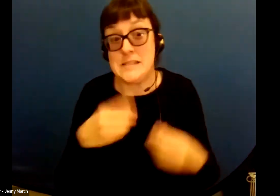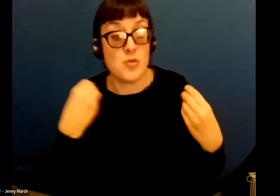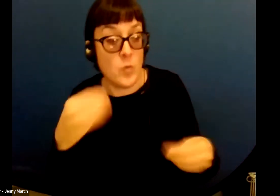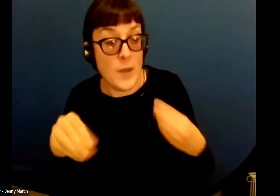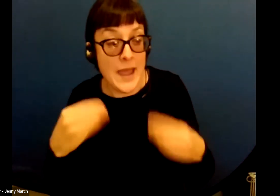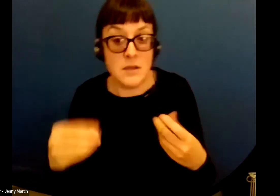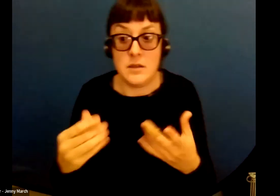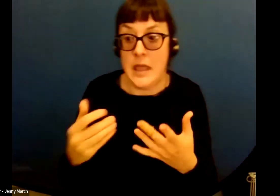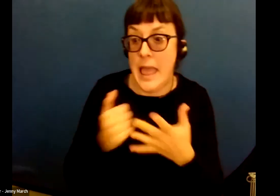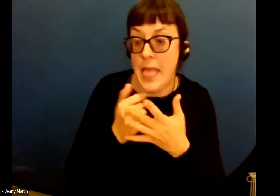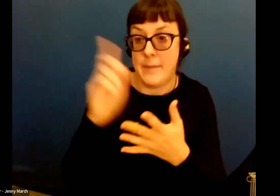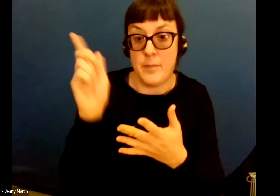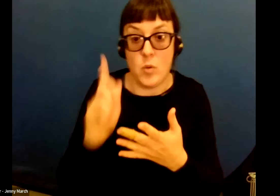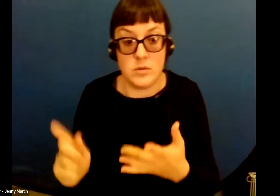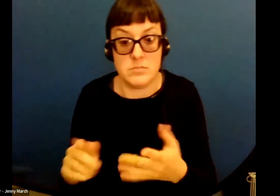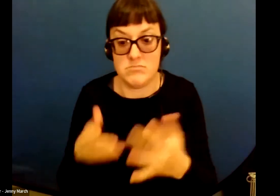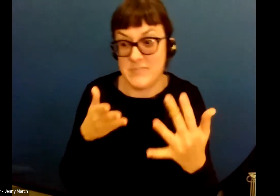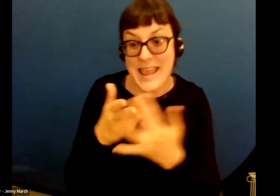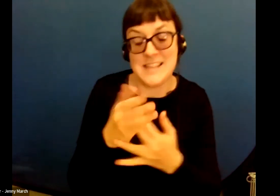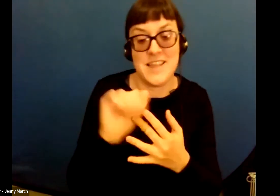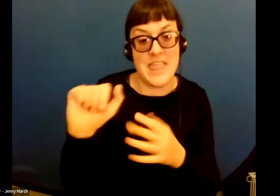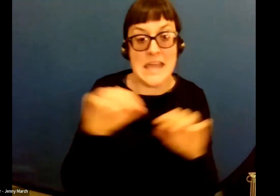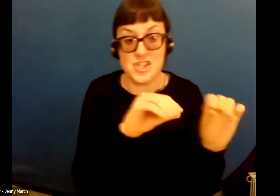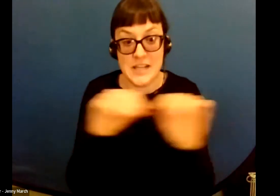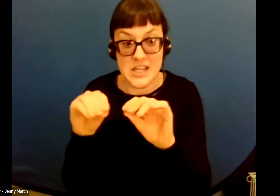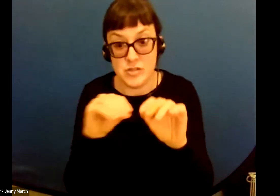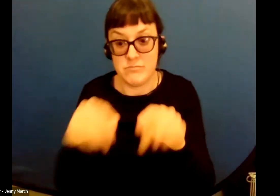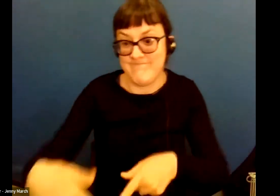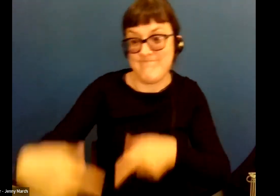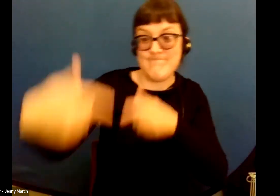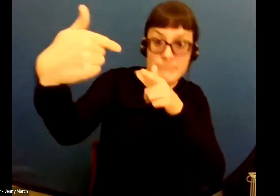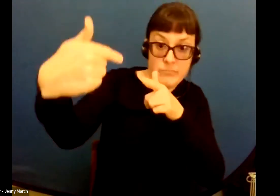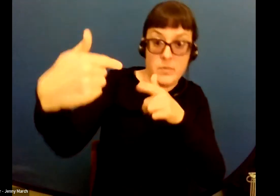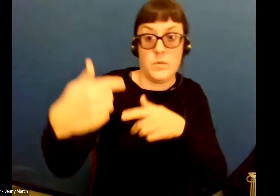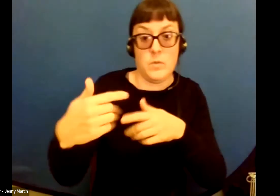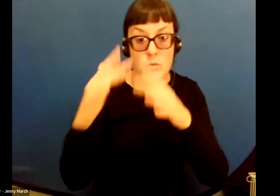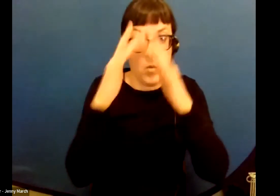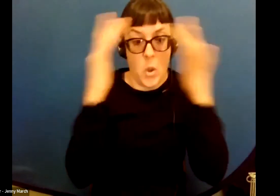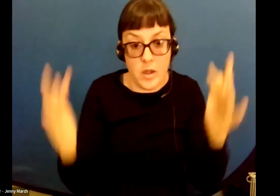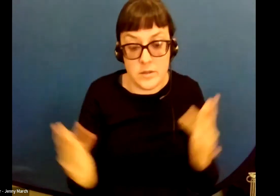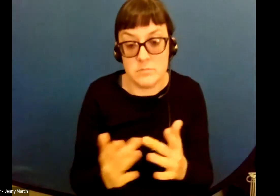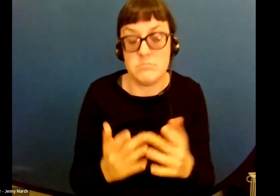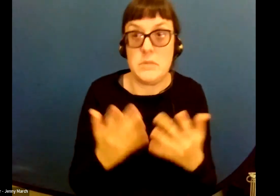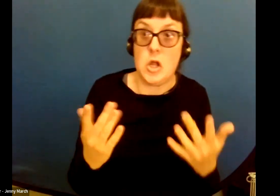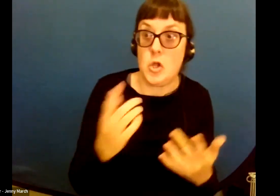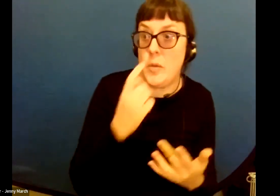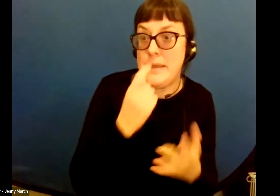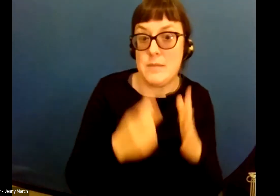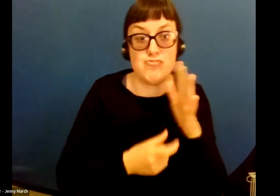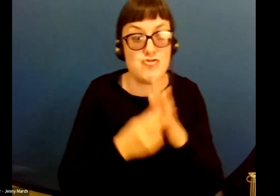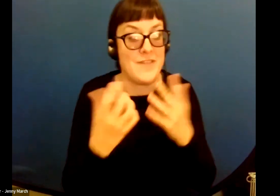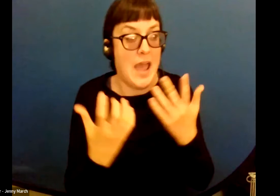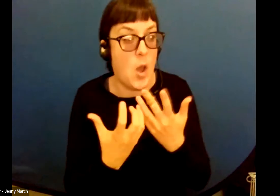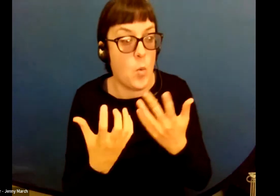helps people to access education remotely, whether that's improvements in the way that we